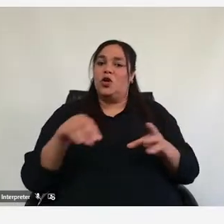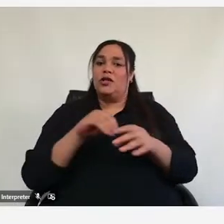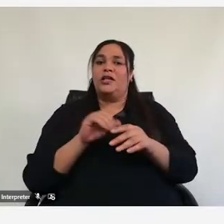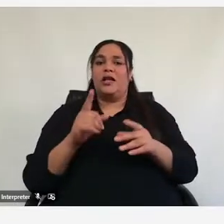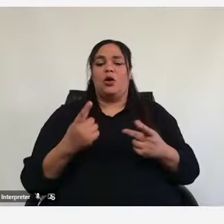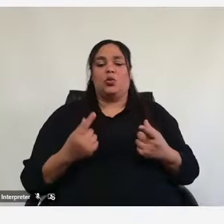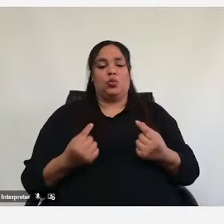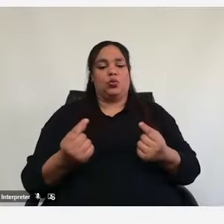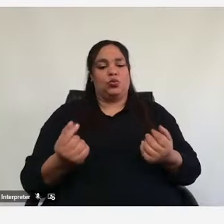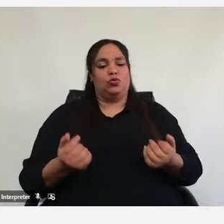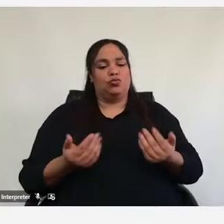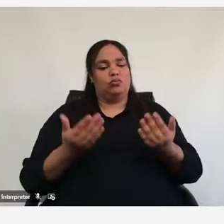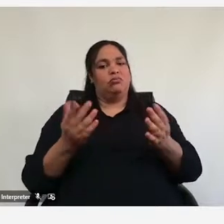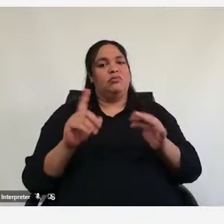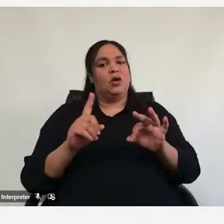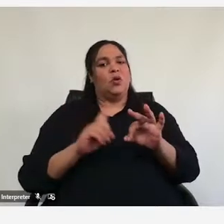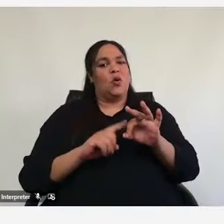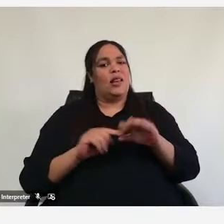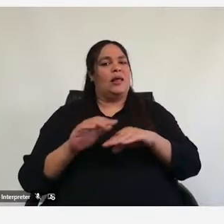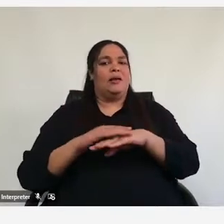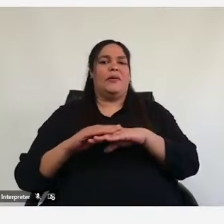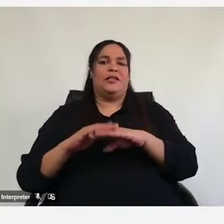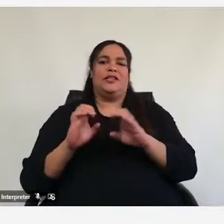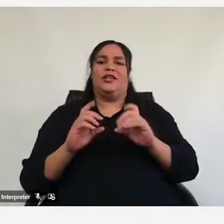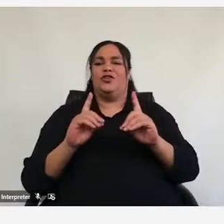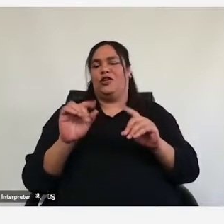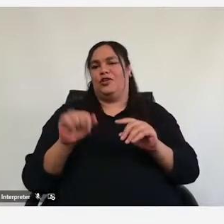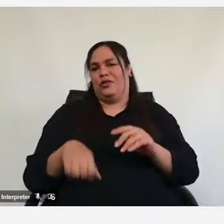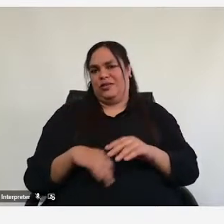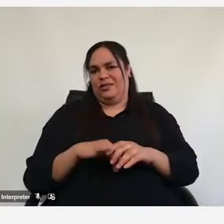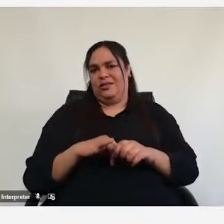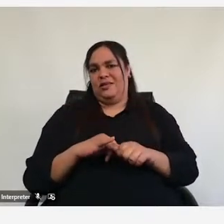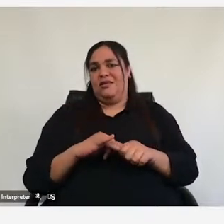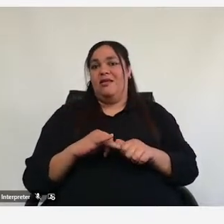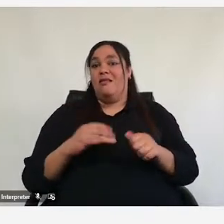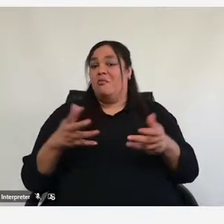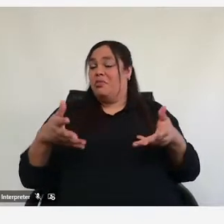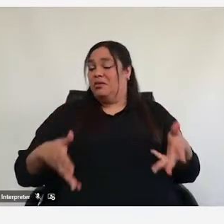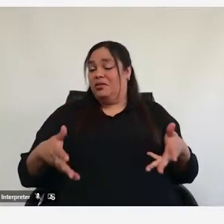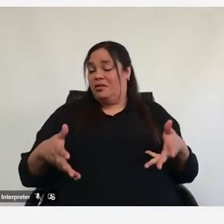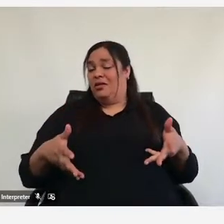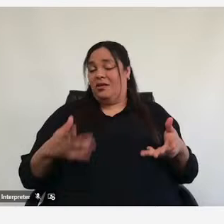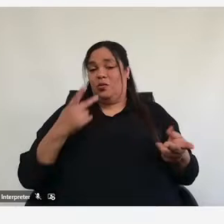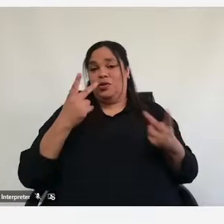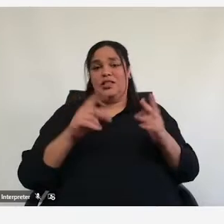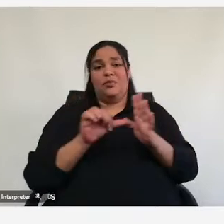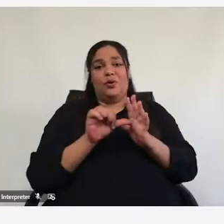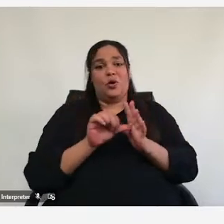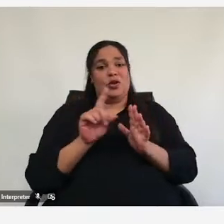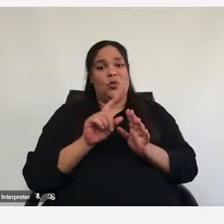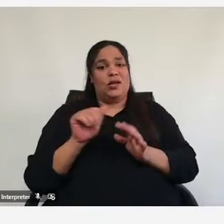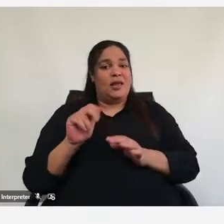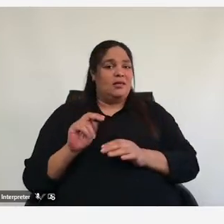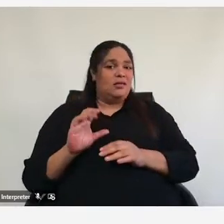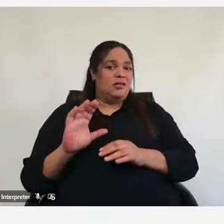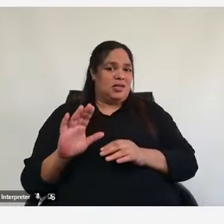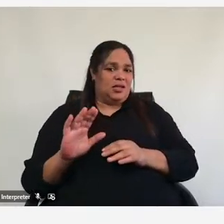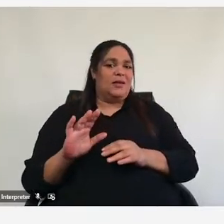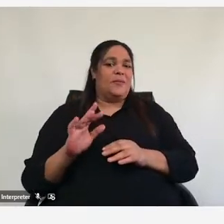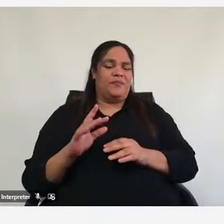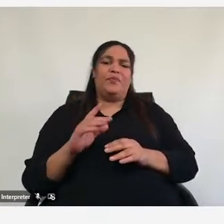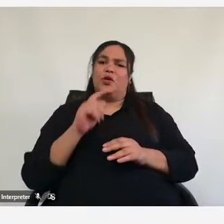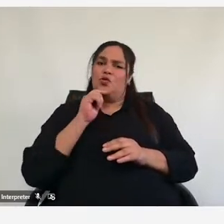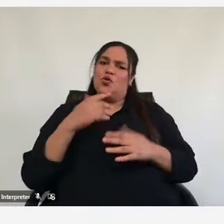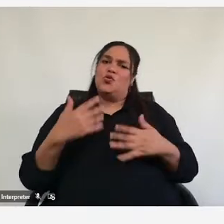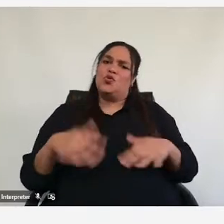delivering quality basic education. But here again, we see the priorities of the ANC completely